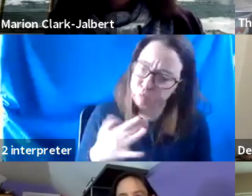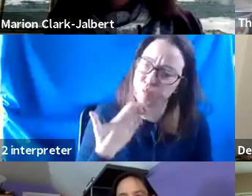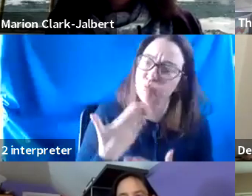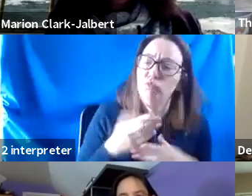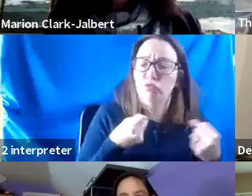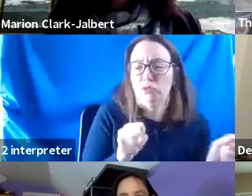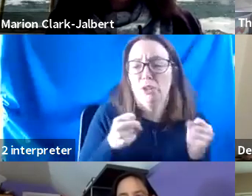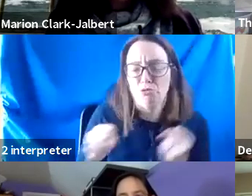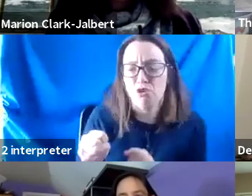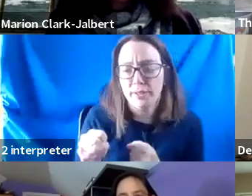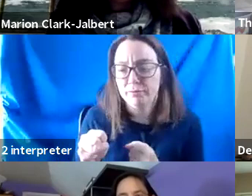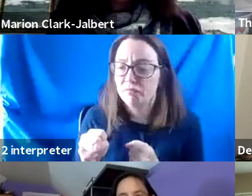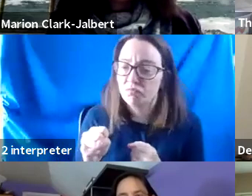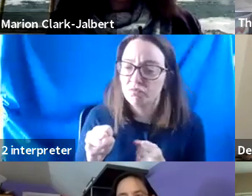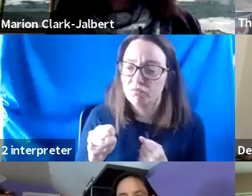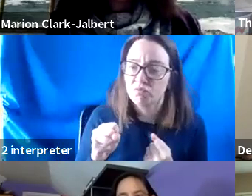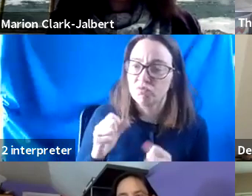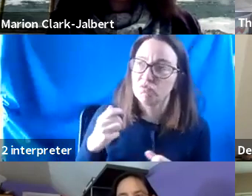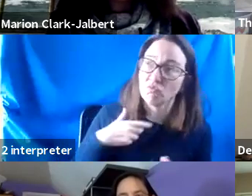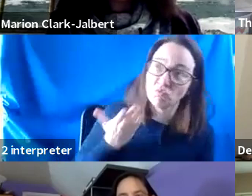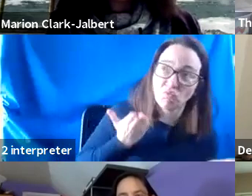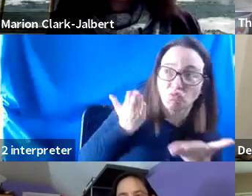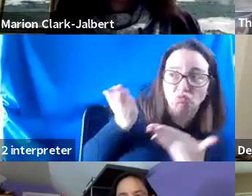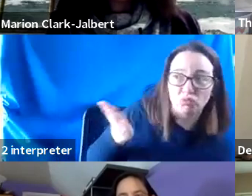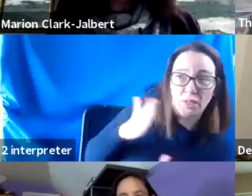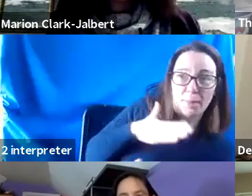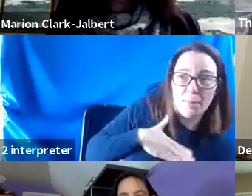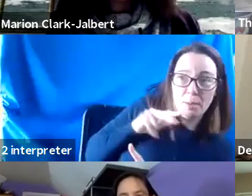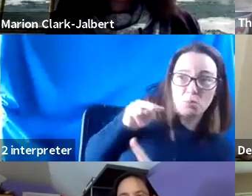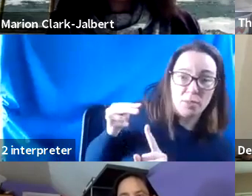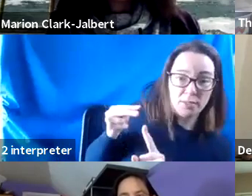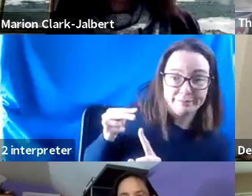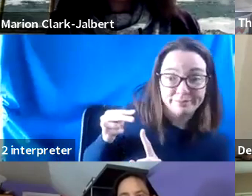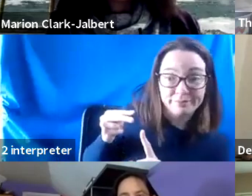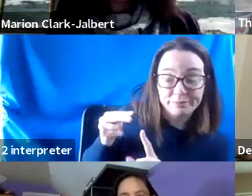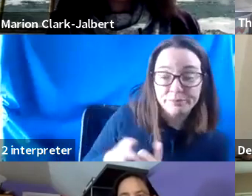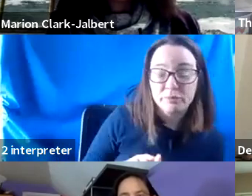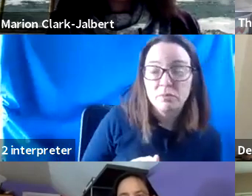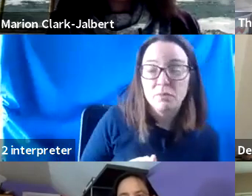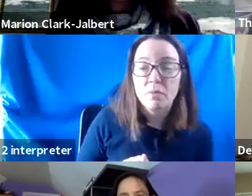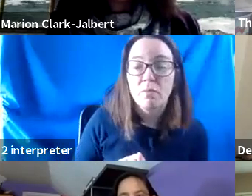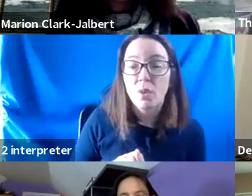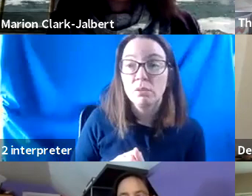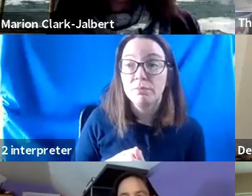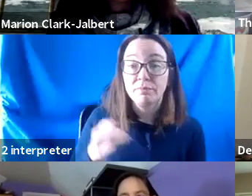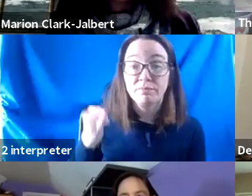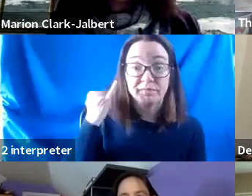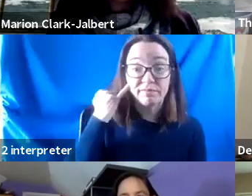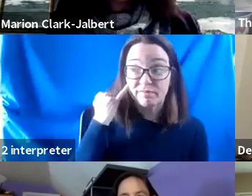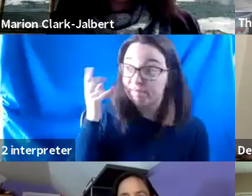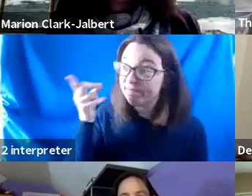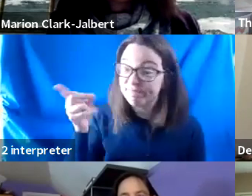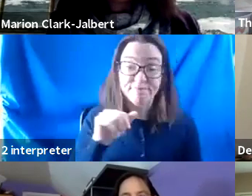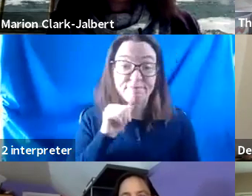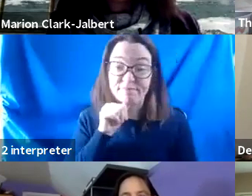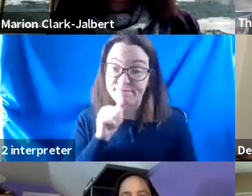see, here's another choice, here's another way to look at it, and then maybe they'll do the right thing. If they don't, you might want to go to the next piece, which